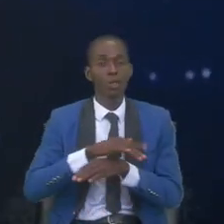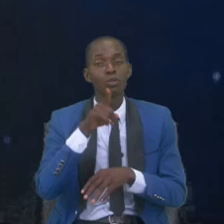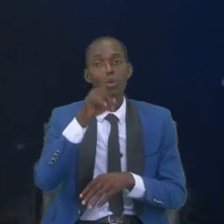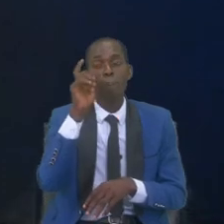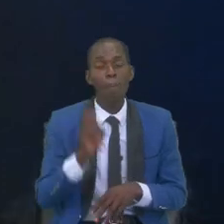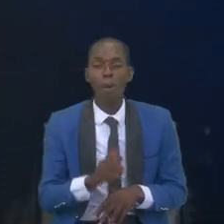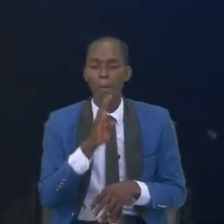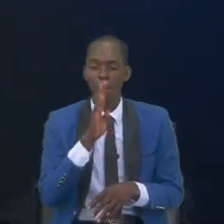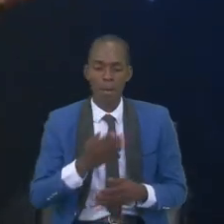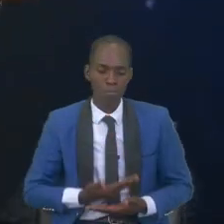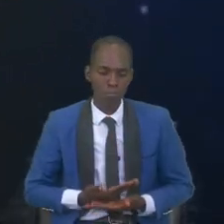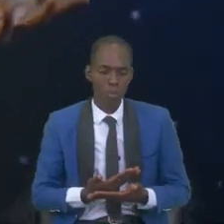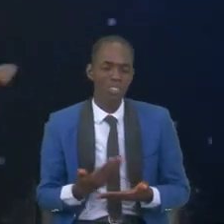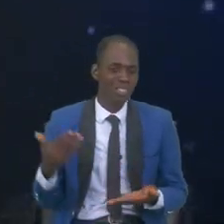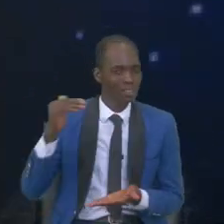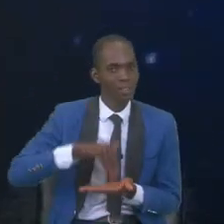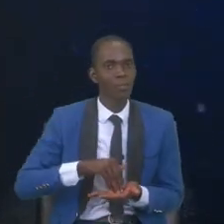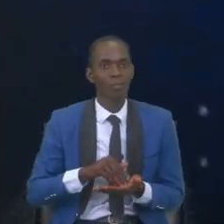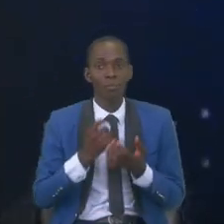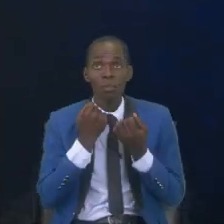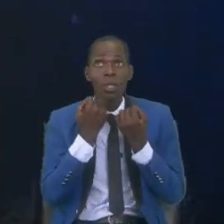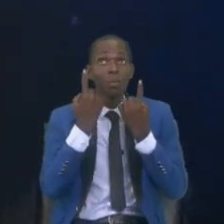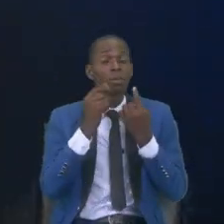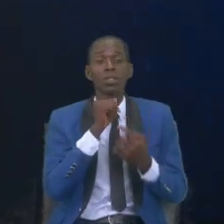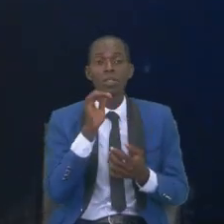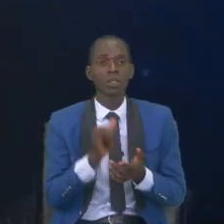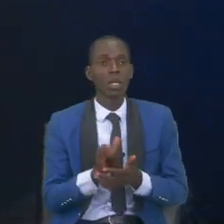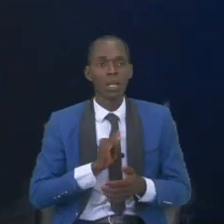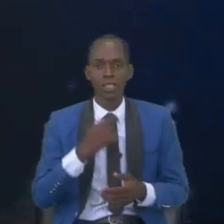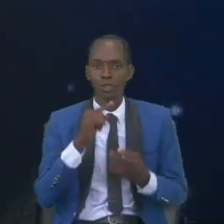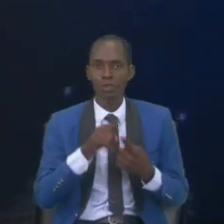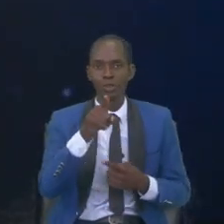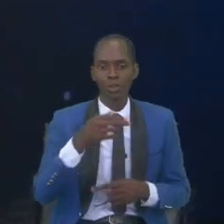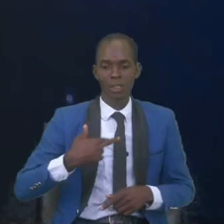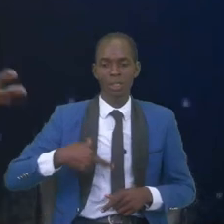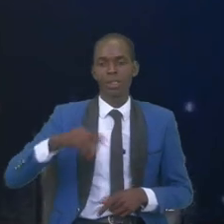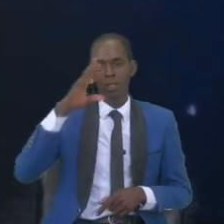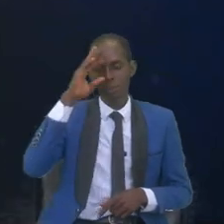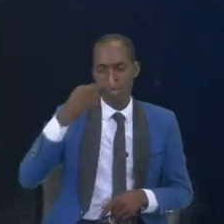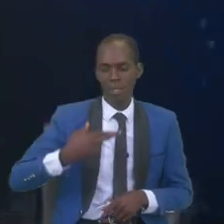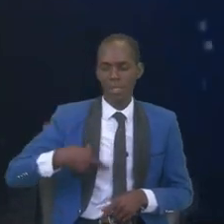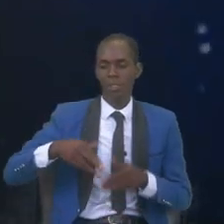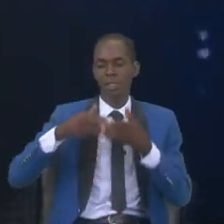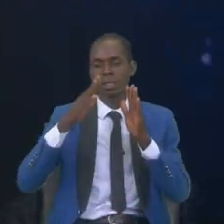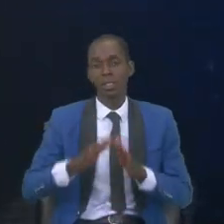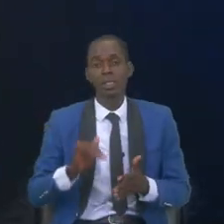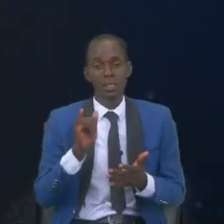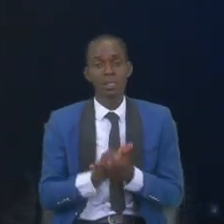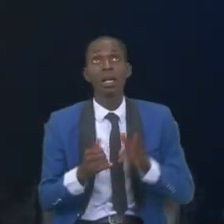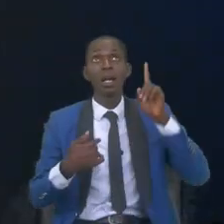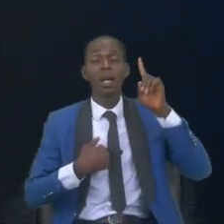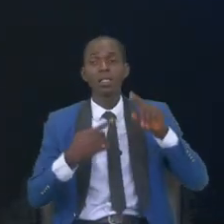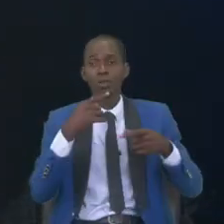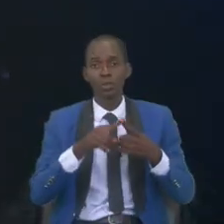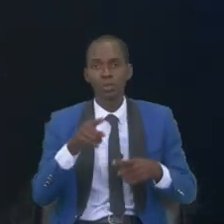again. Marvel not that I say unto you, religious man, religious leader, that I say unto you, those who are